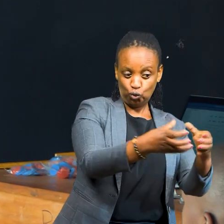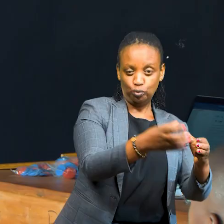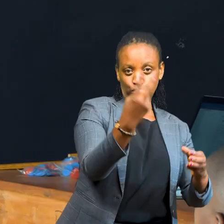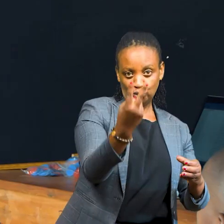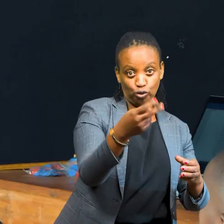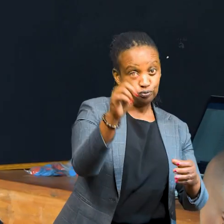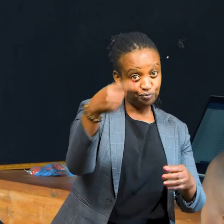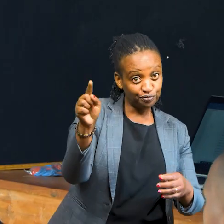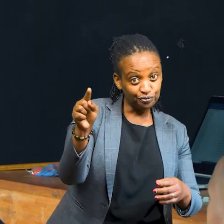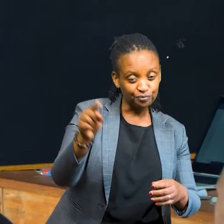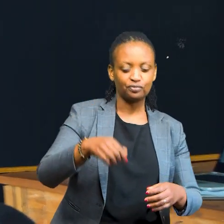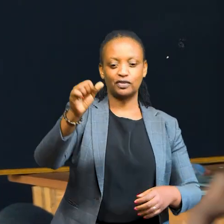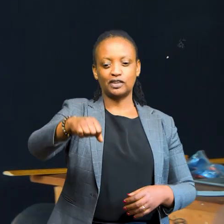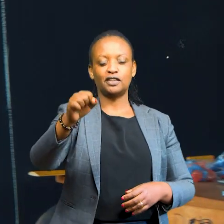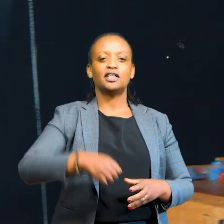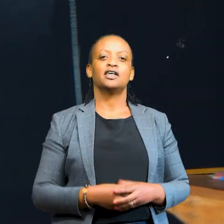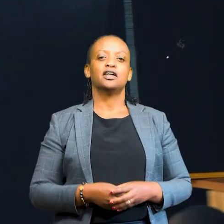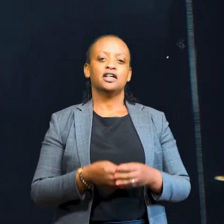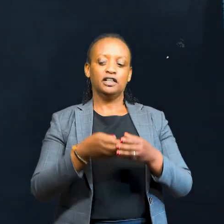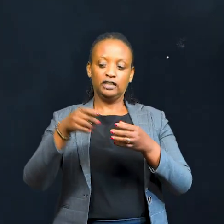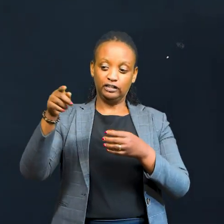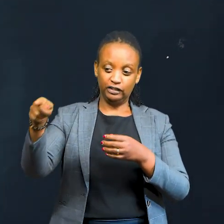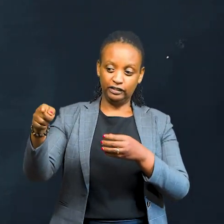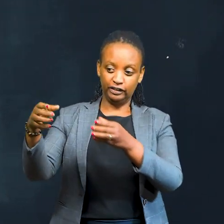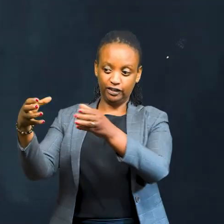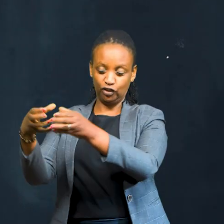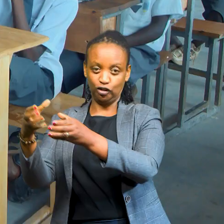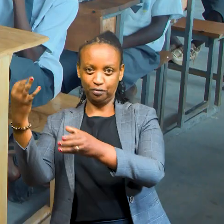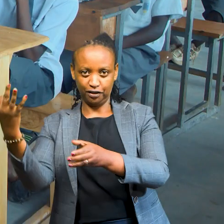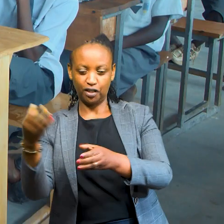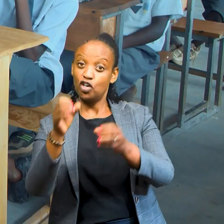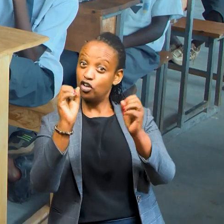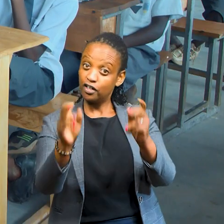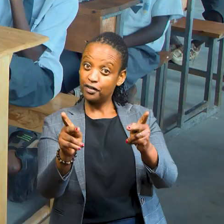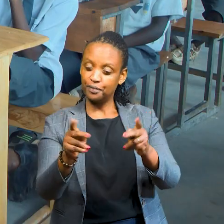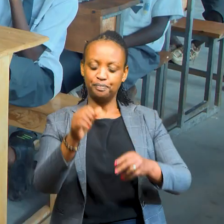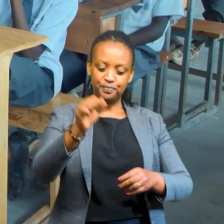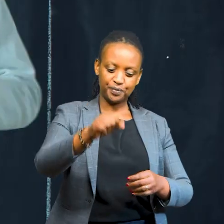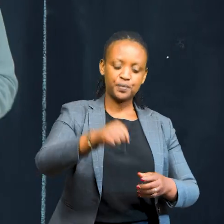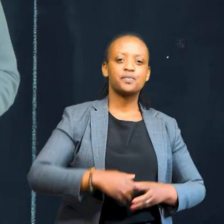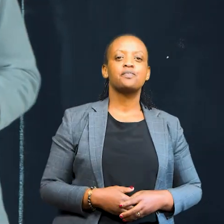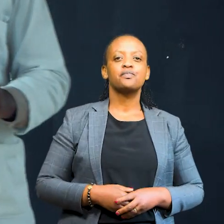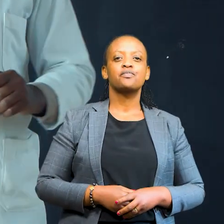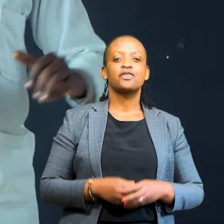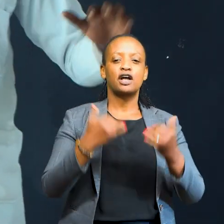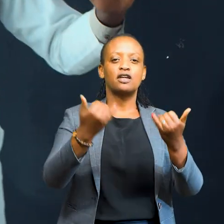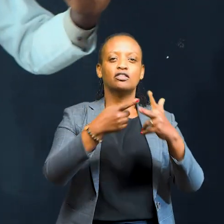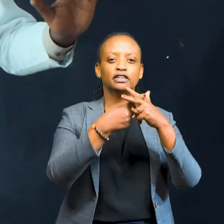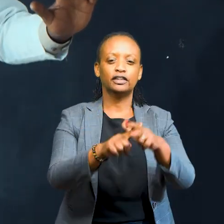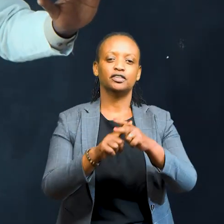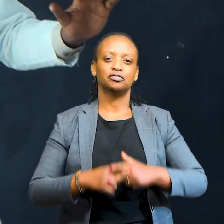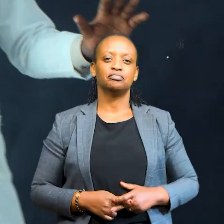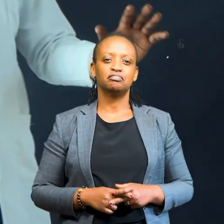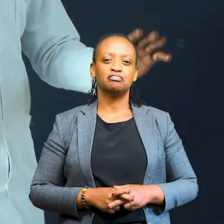is group 2, right? Yes! And that is the 3rd group, okay? Yes! Let us